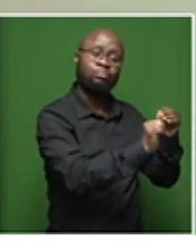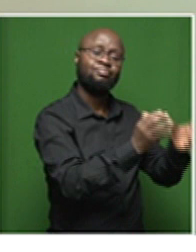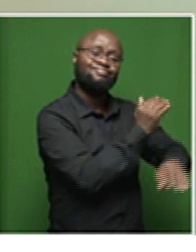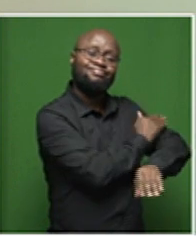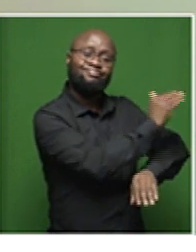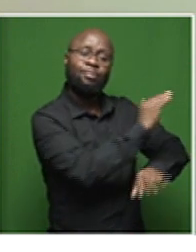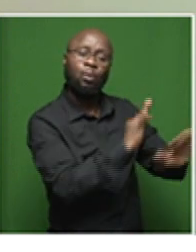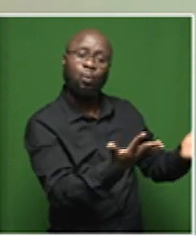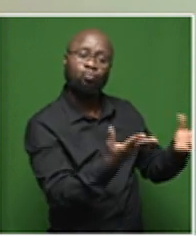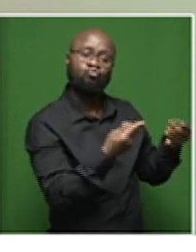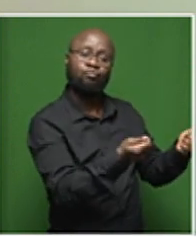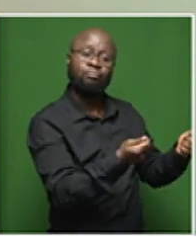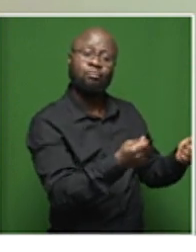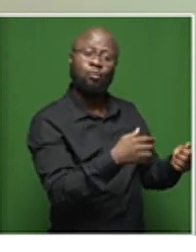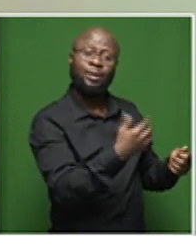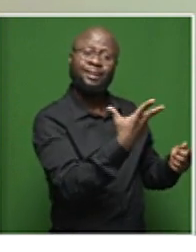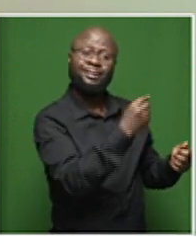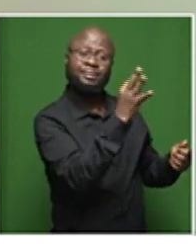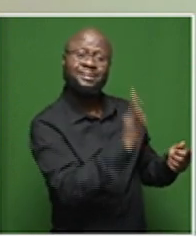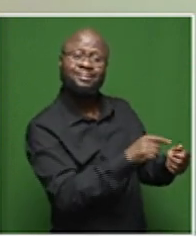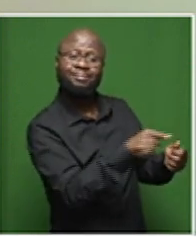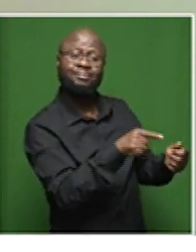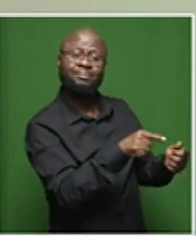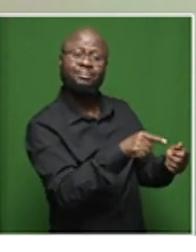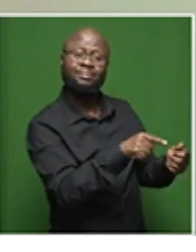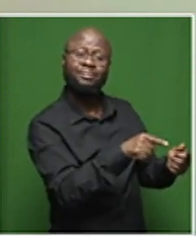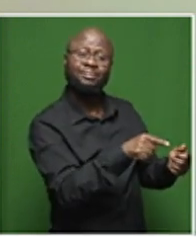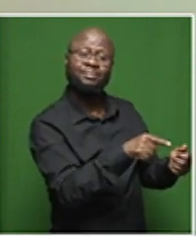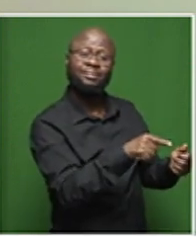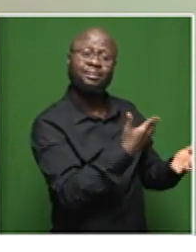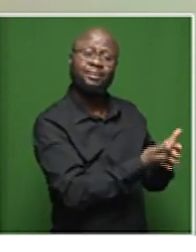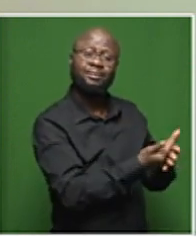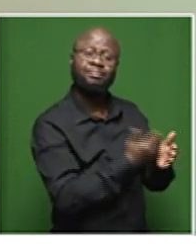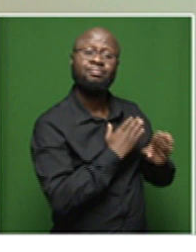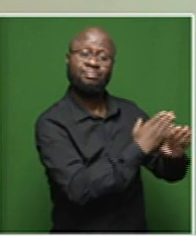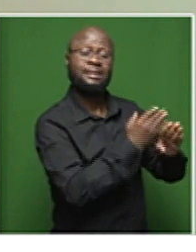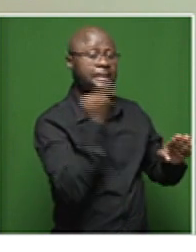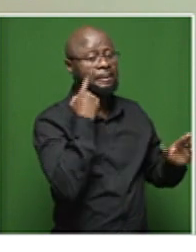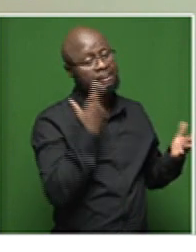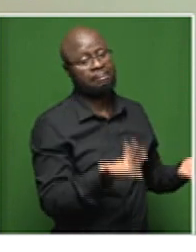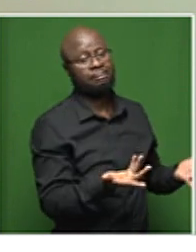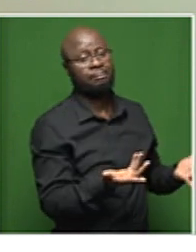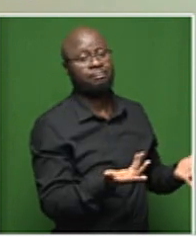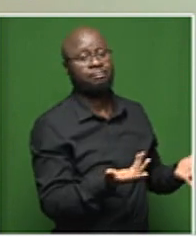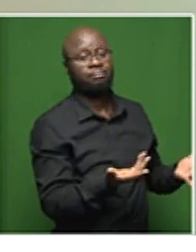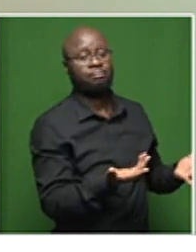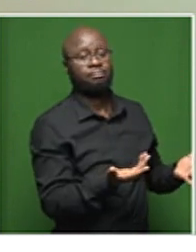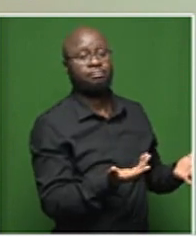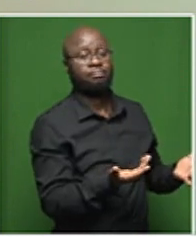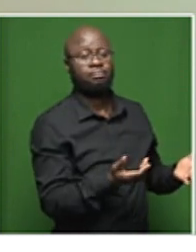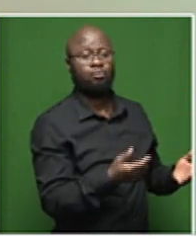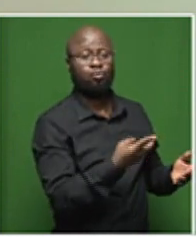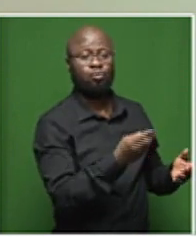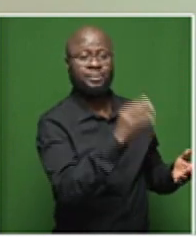that 80% of those comorbidities can be prevented, and only that 20%